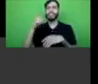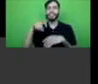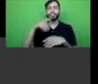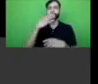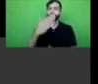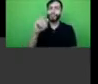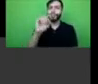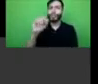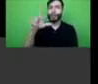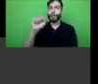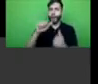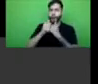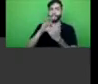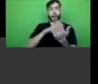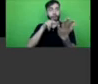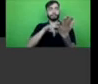Brianna Taylor.